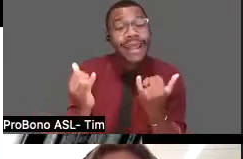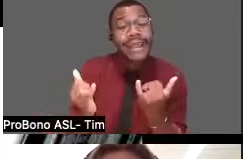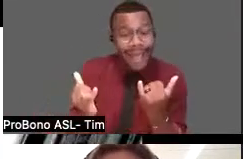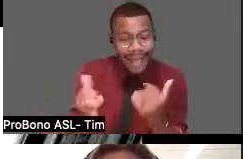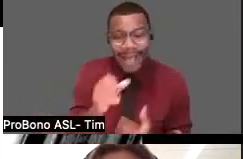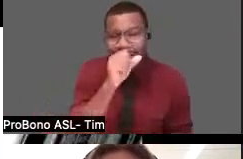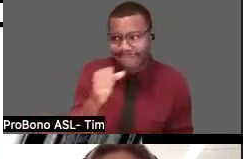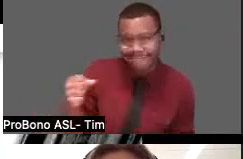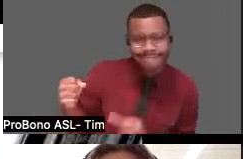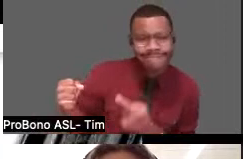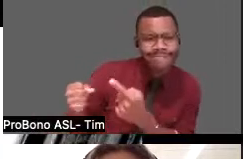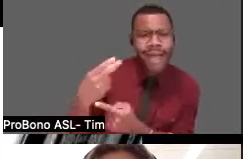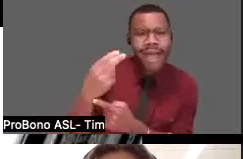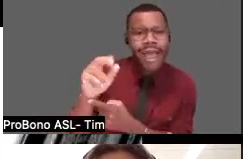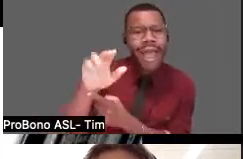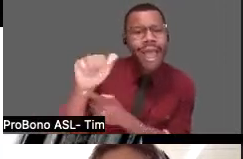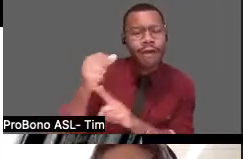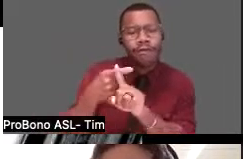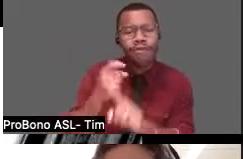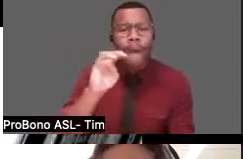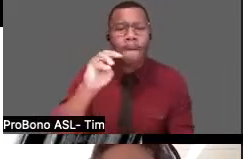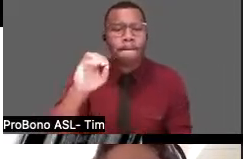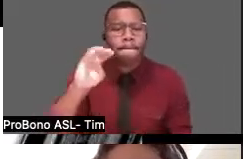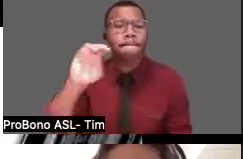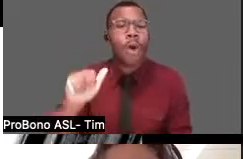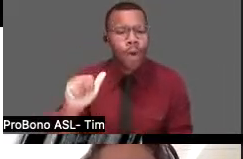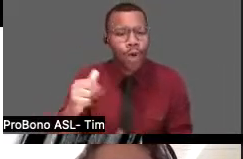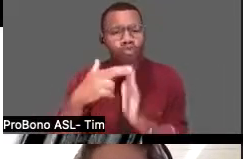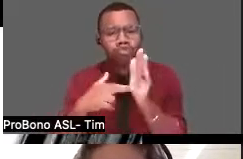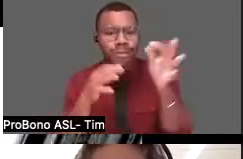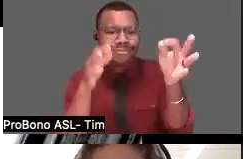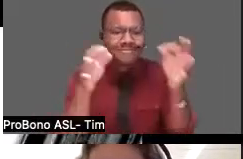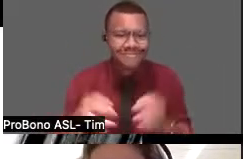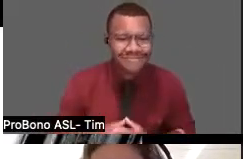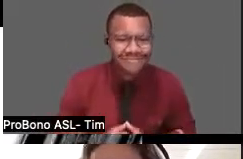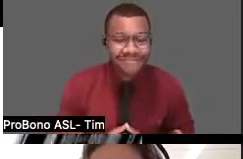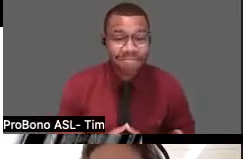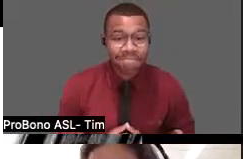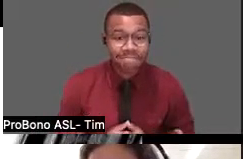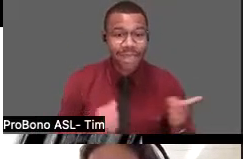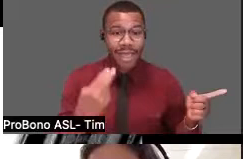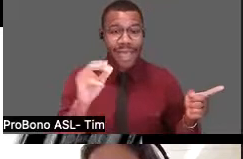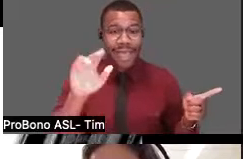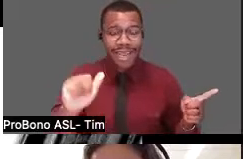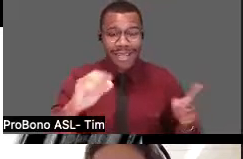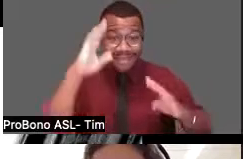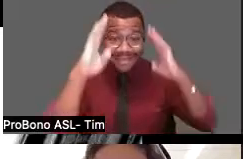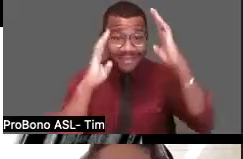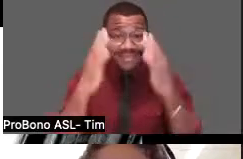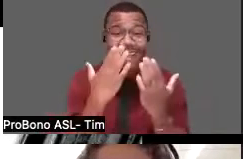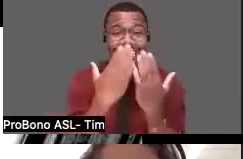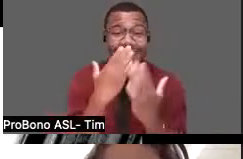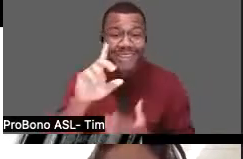of MoMA for some housekeeping. Hi, everyone. Welcome. Thank you so much, Jayon. I was just